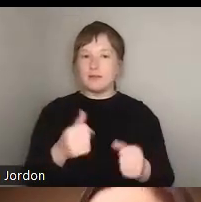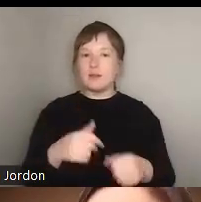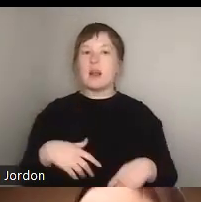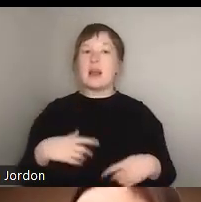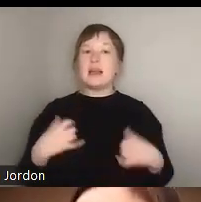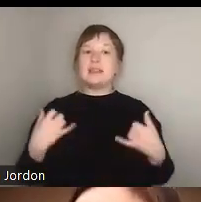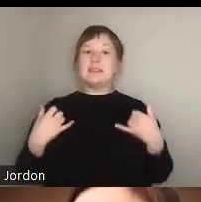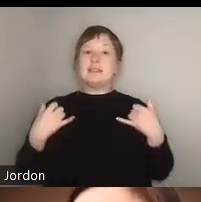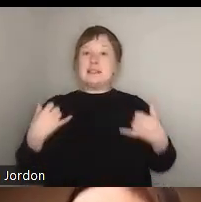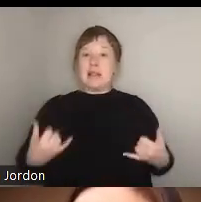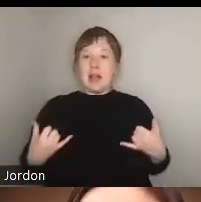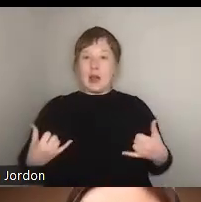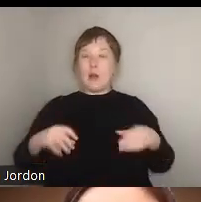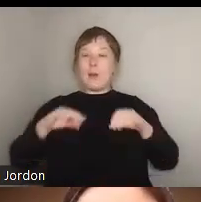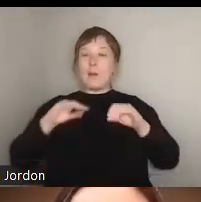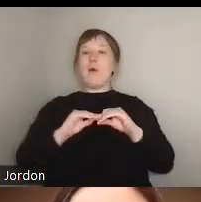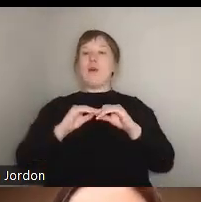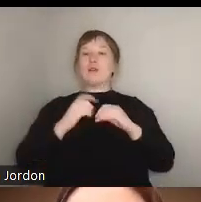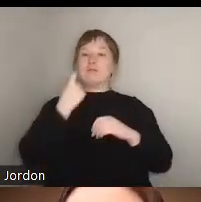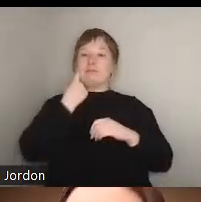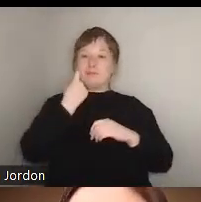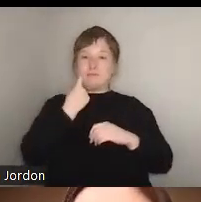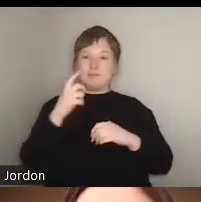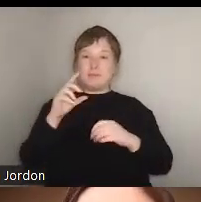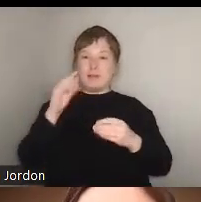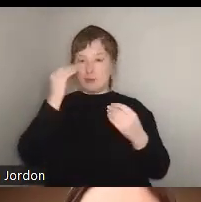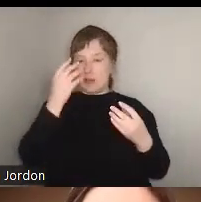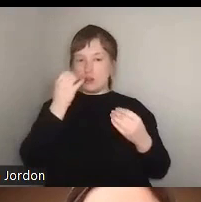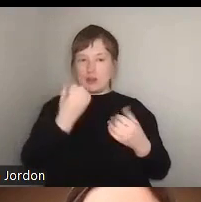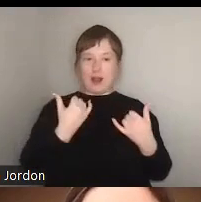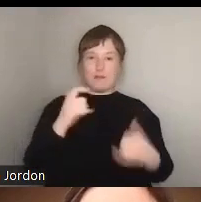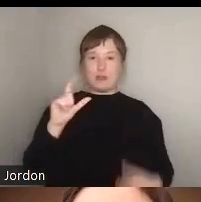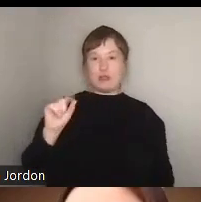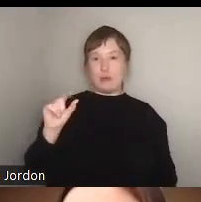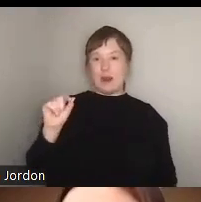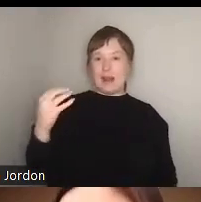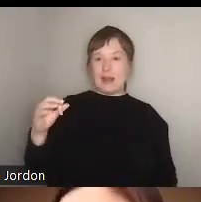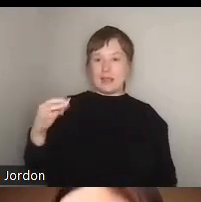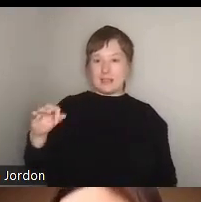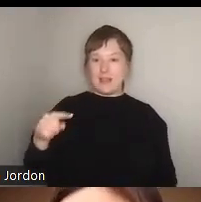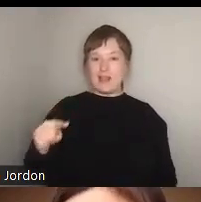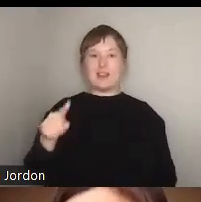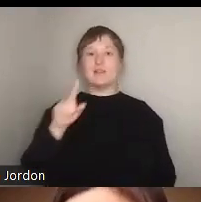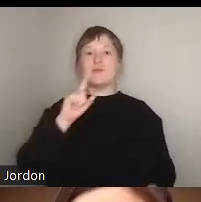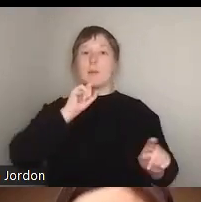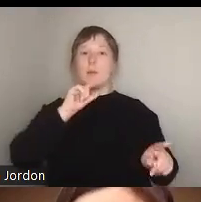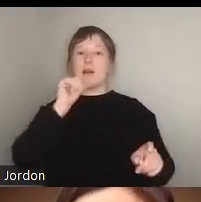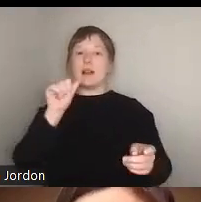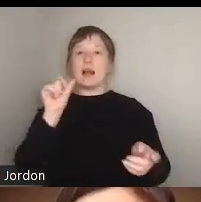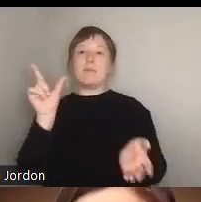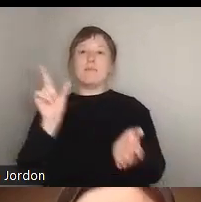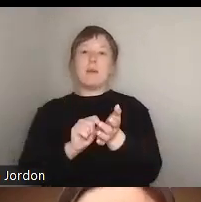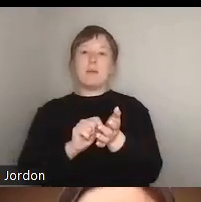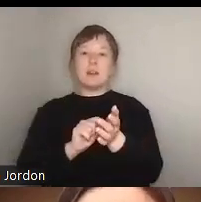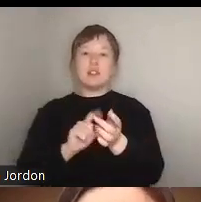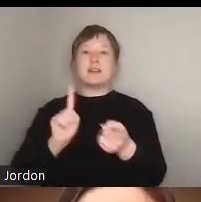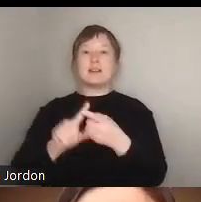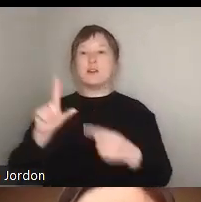Now we have more recent data. So even though we have data from 2019, this report was not published on it until